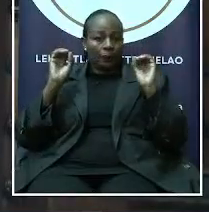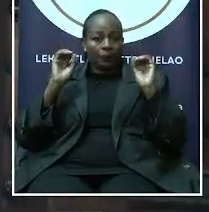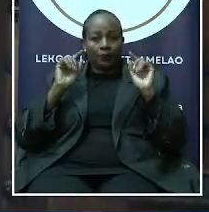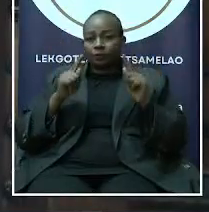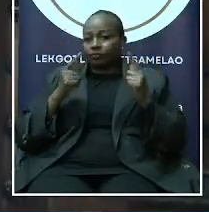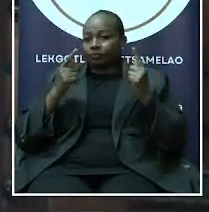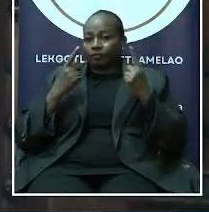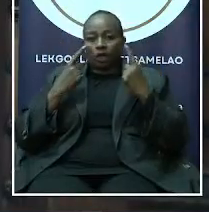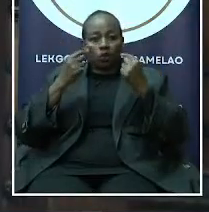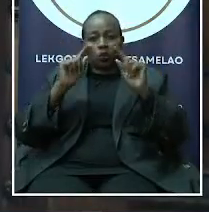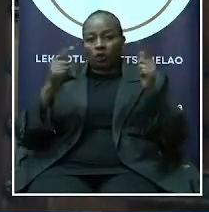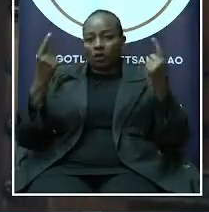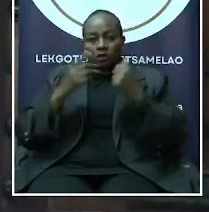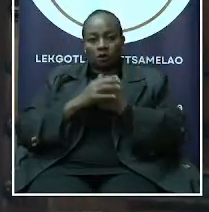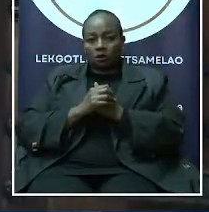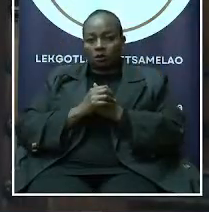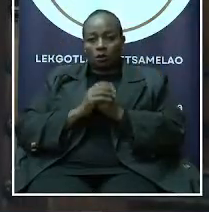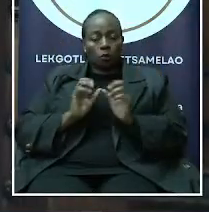that.